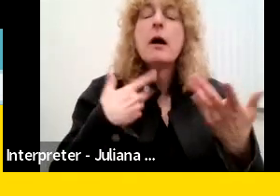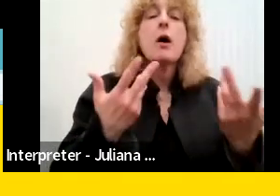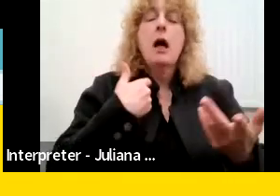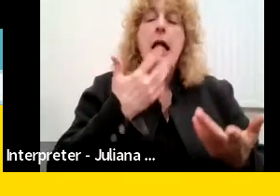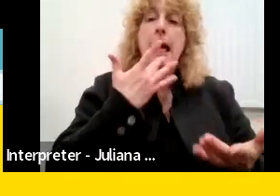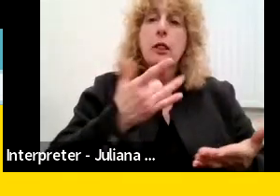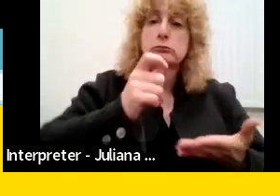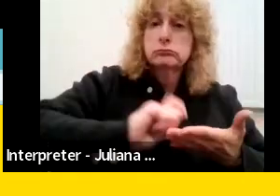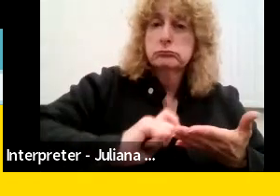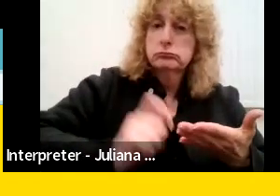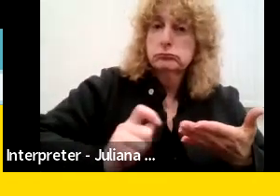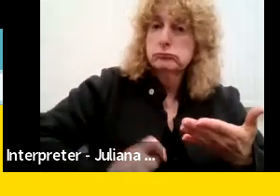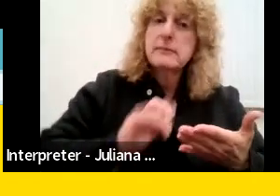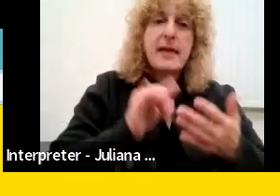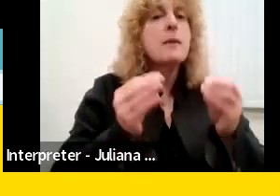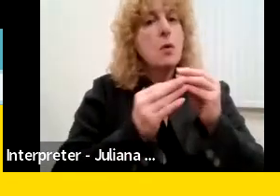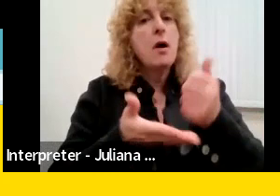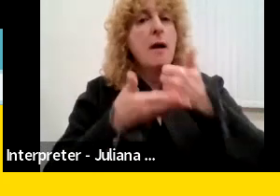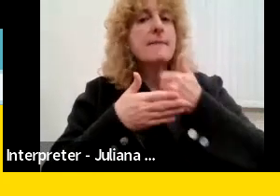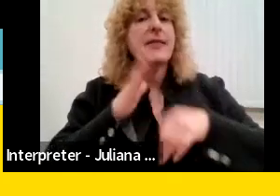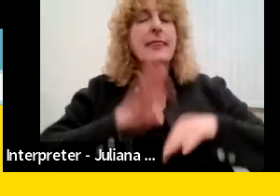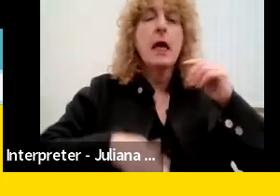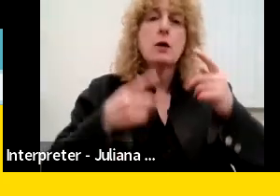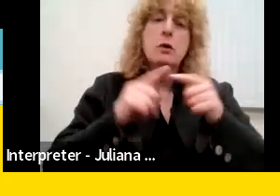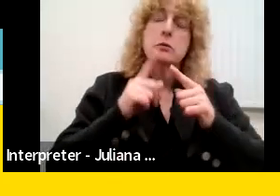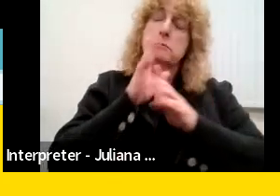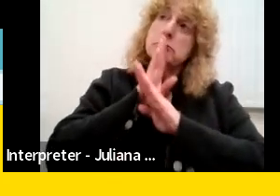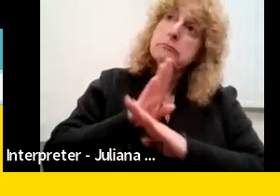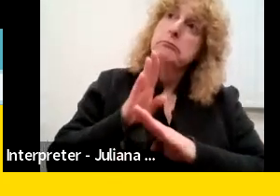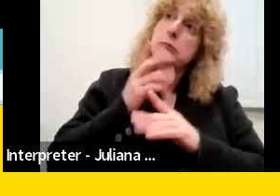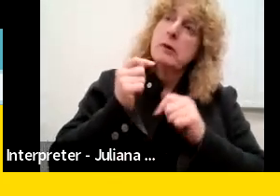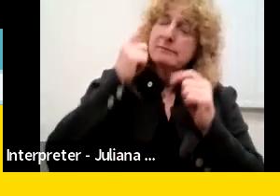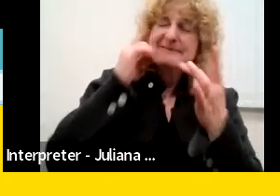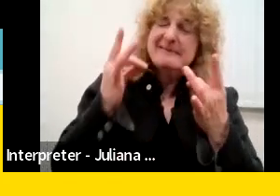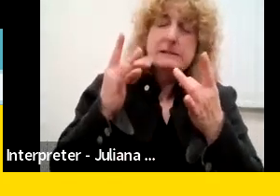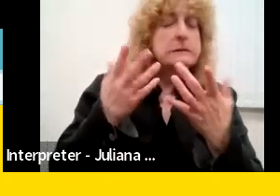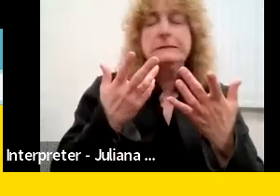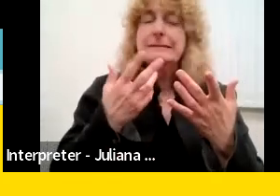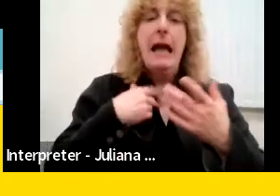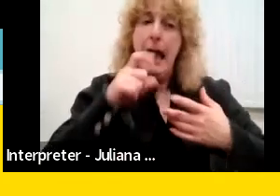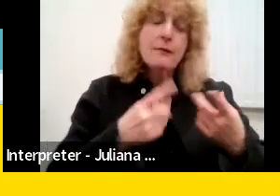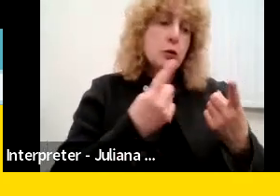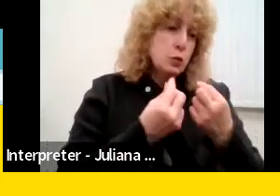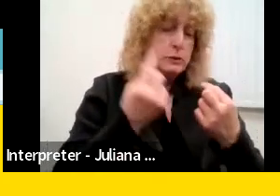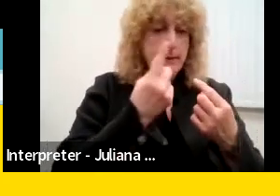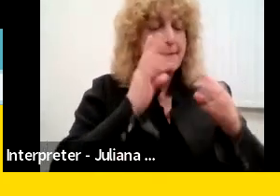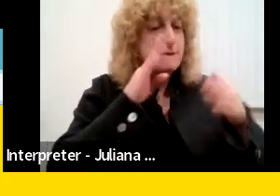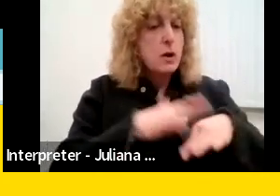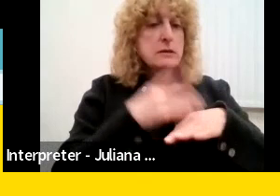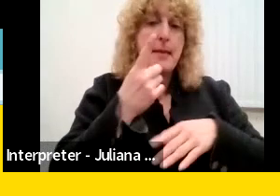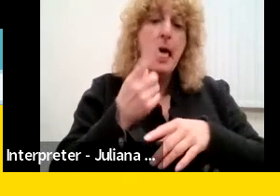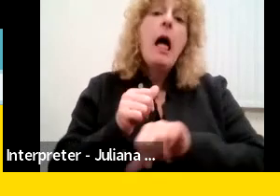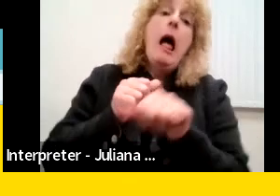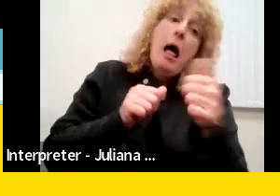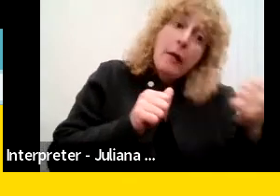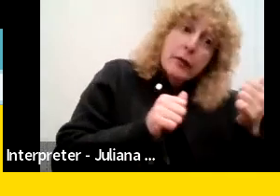is more helpful than me trying to be silent. Really, like it's like I have to be doing something, focusing on something else to help